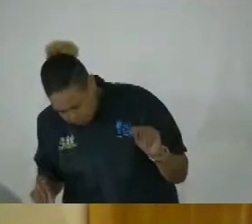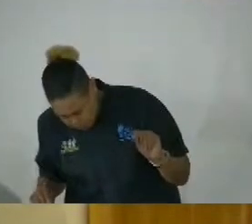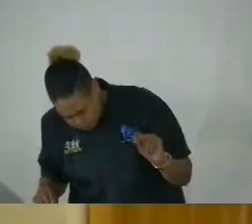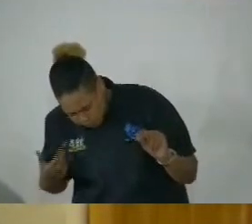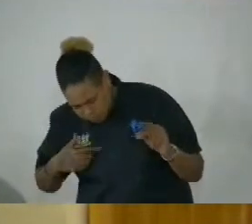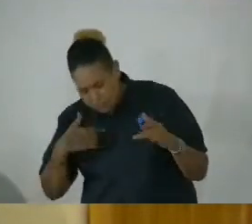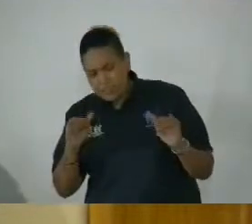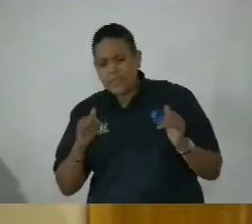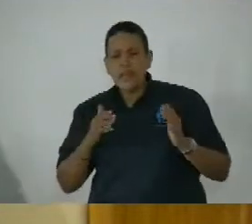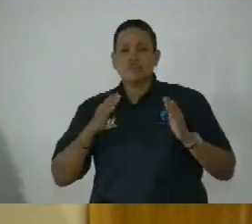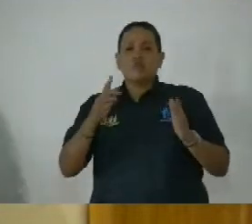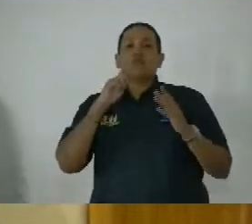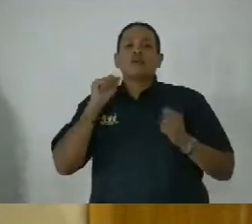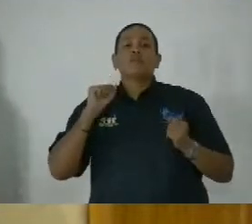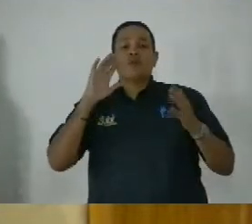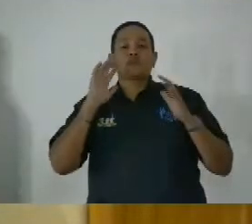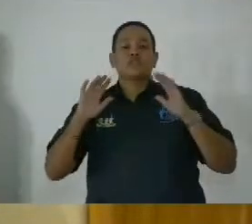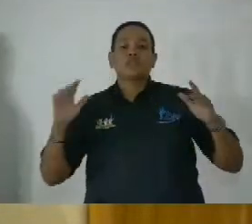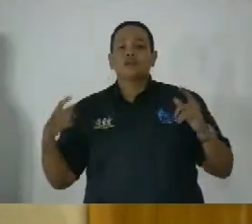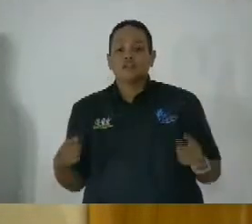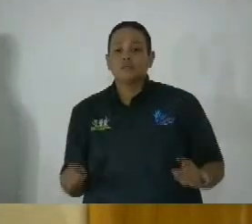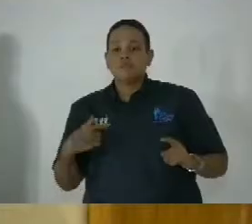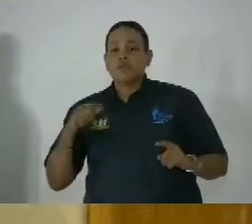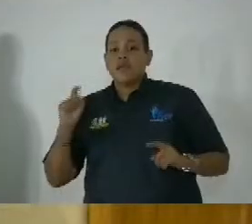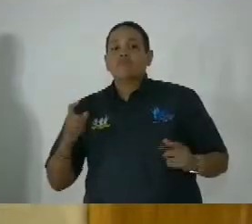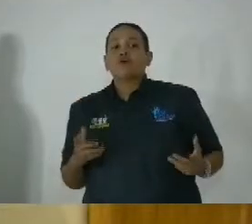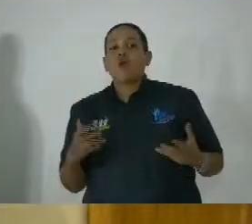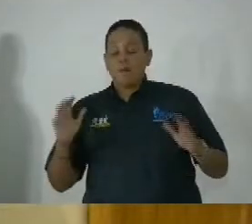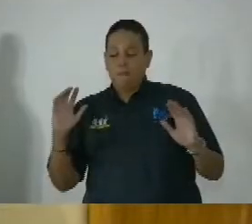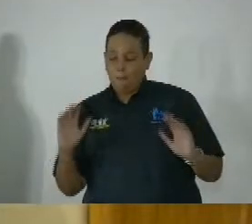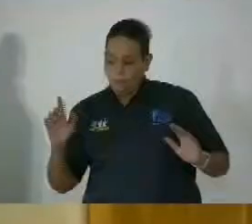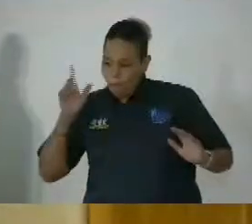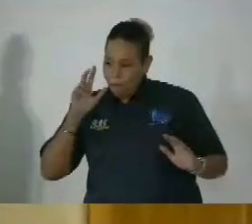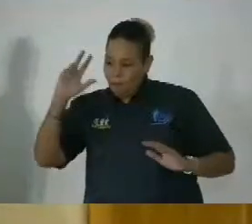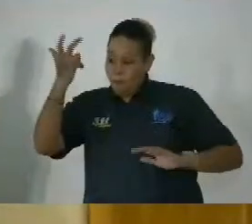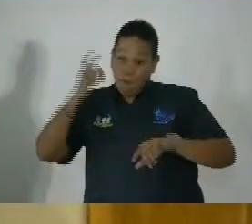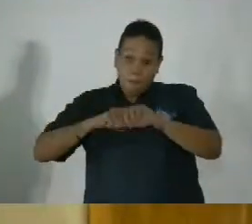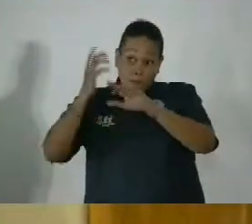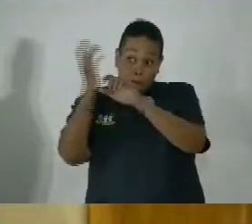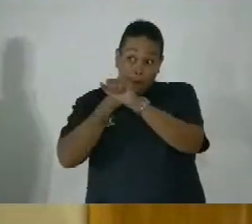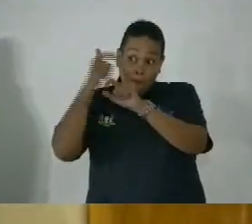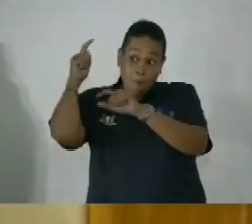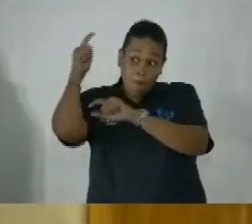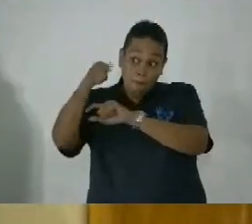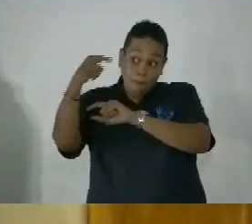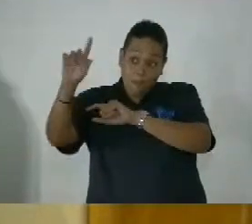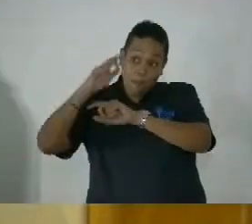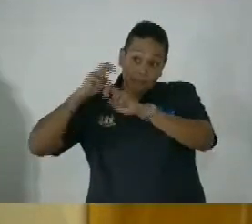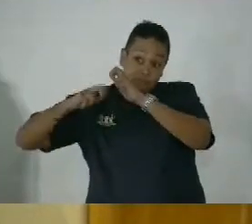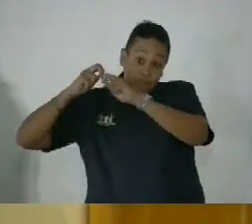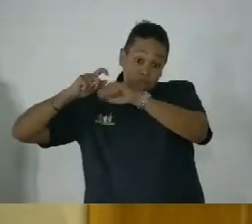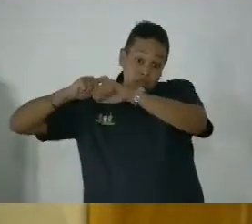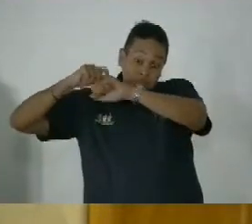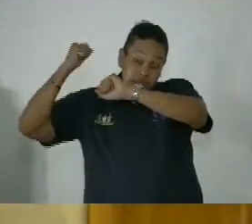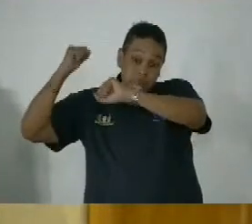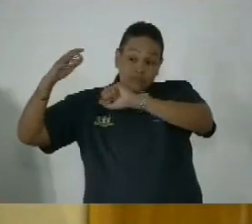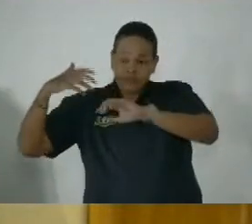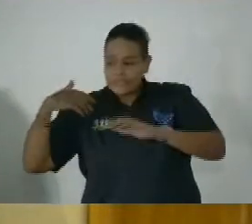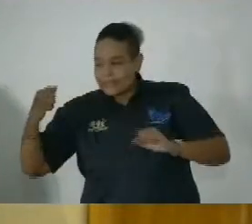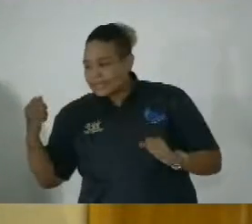We're still on the road of progress. We have to complete it in a third term. It was a difficult task we